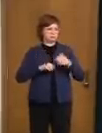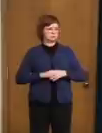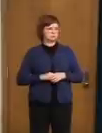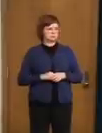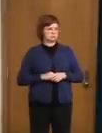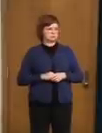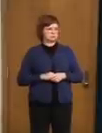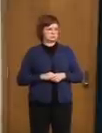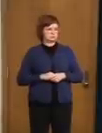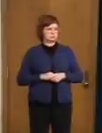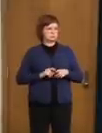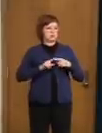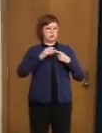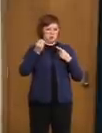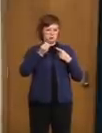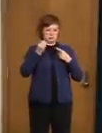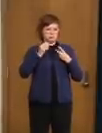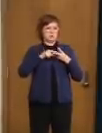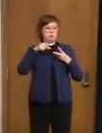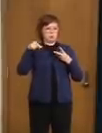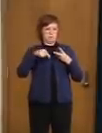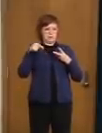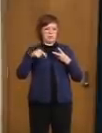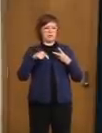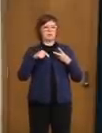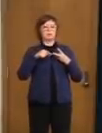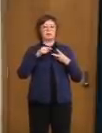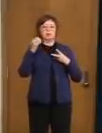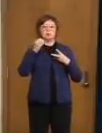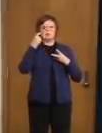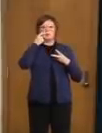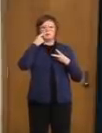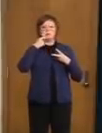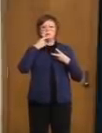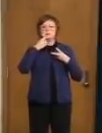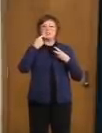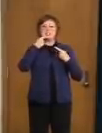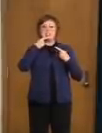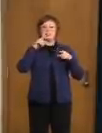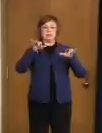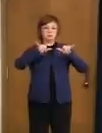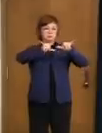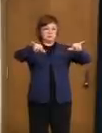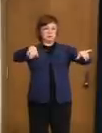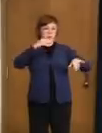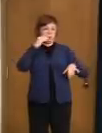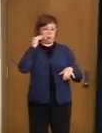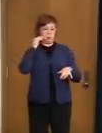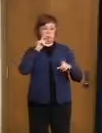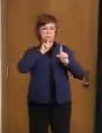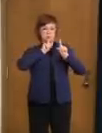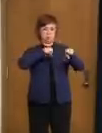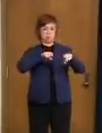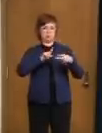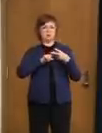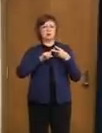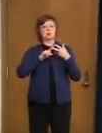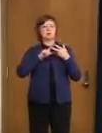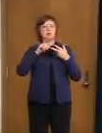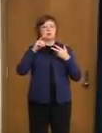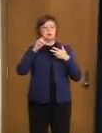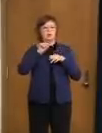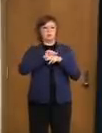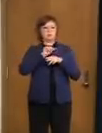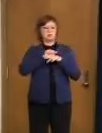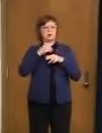curfew in Quebec. Ontario announced a stay-at-home order. We have Alberta has takeout only for restaurants. Were any of those or all of them